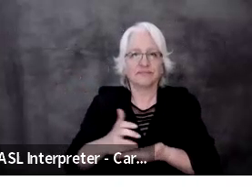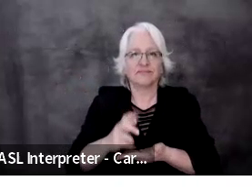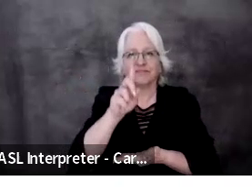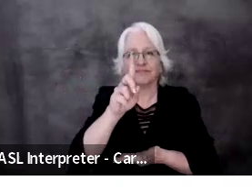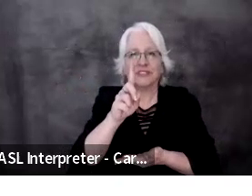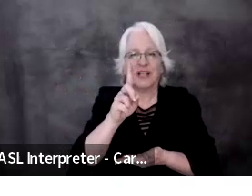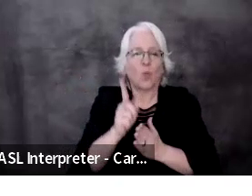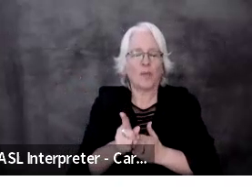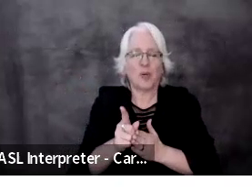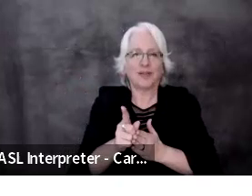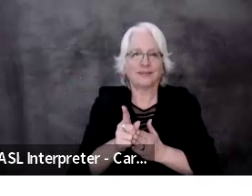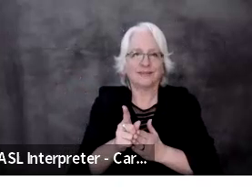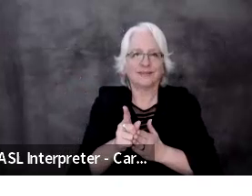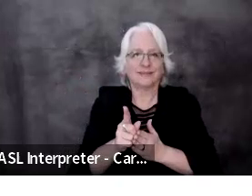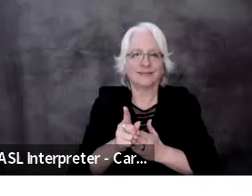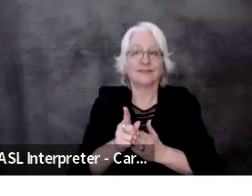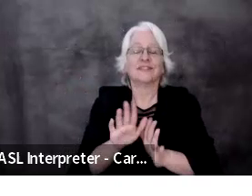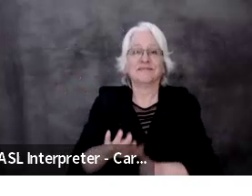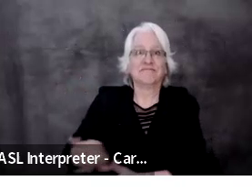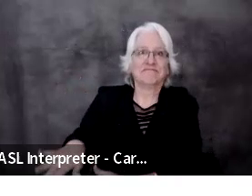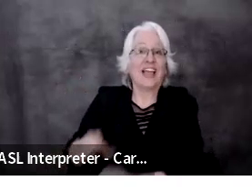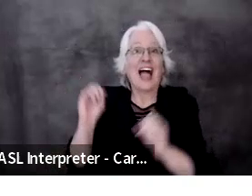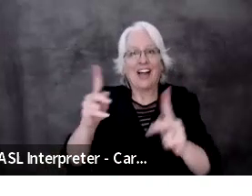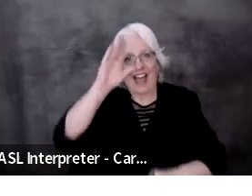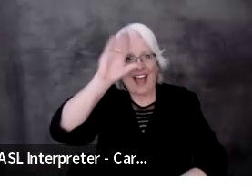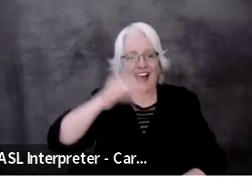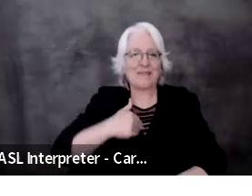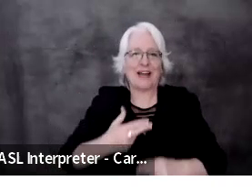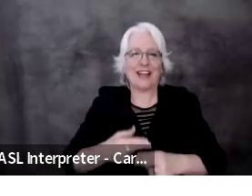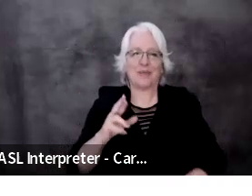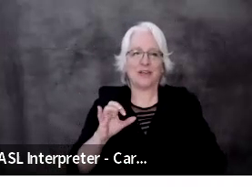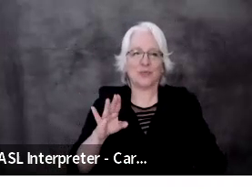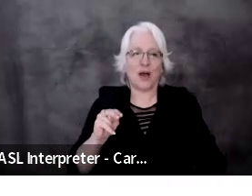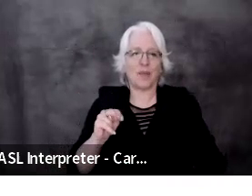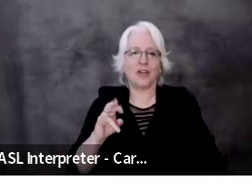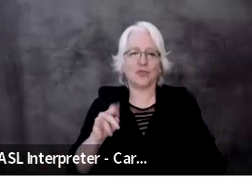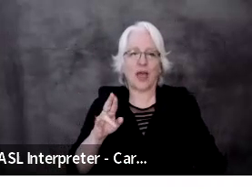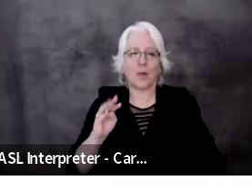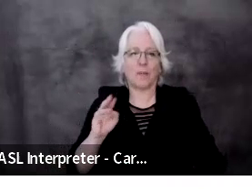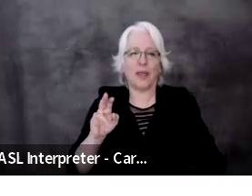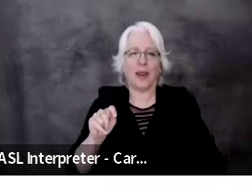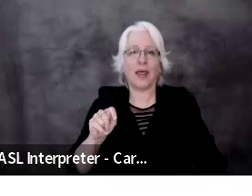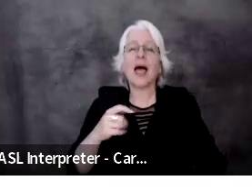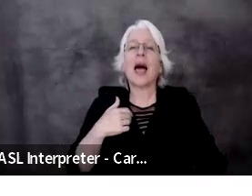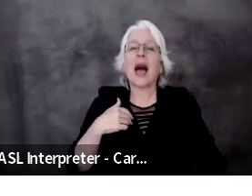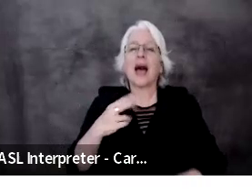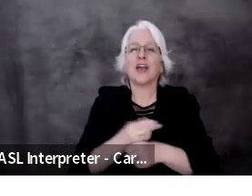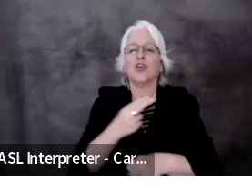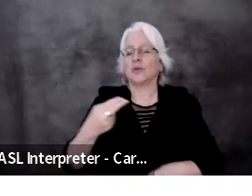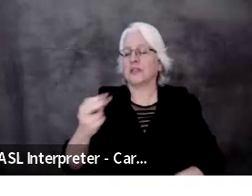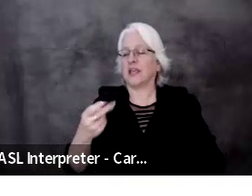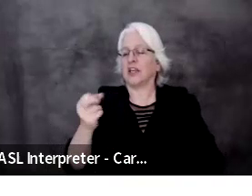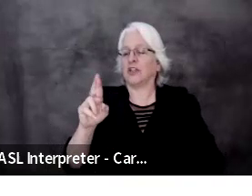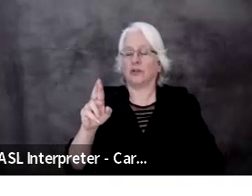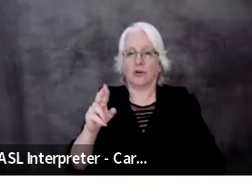moment. Oh, okay. Hi, everyone. My name is Robin Troutman. I use she, her pronouns. And as it was stated, I am the